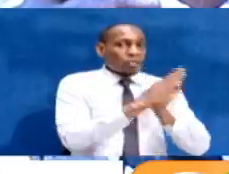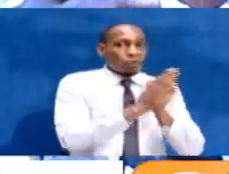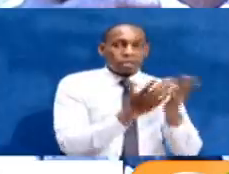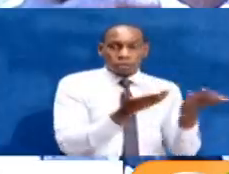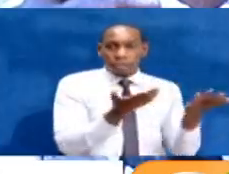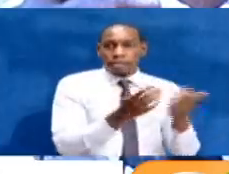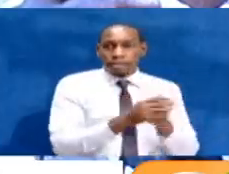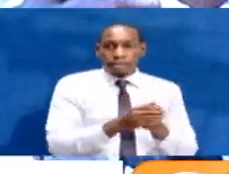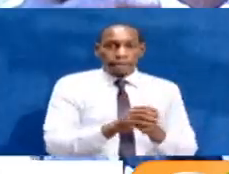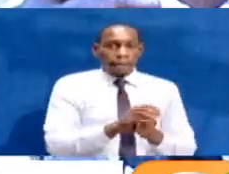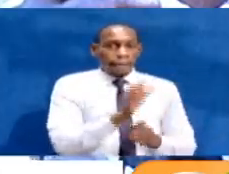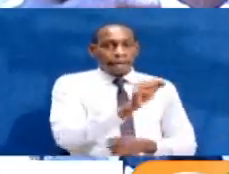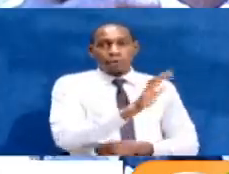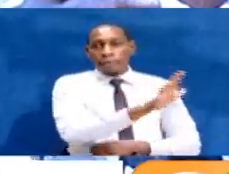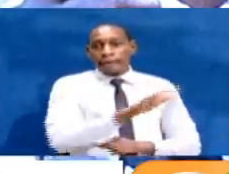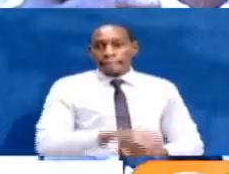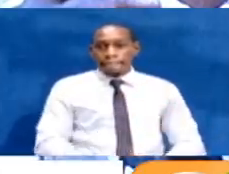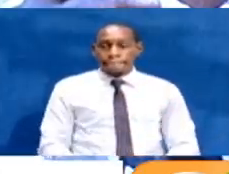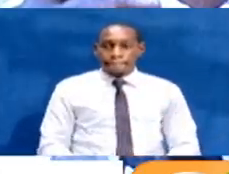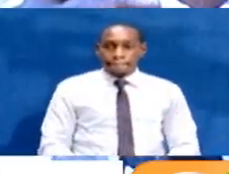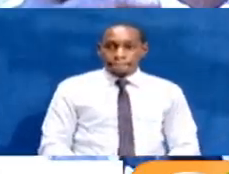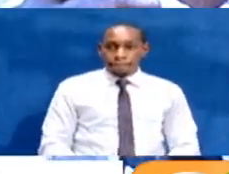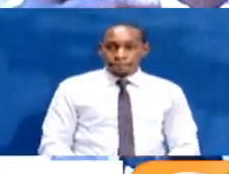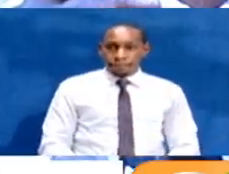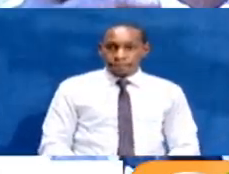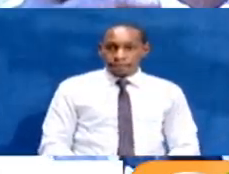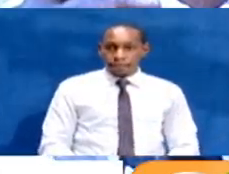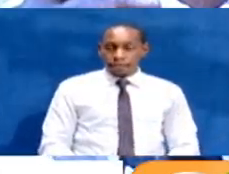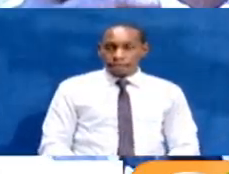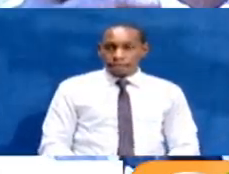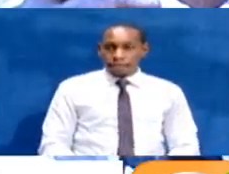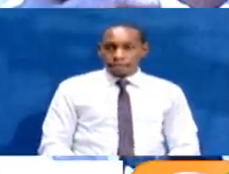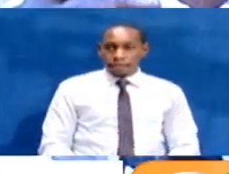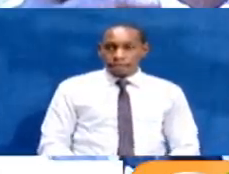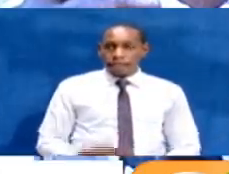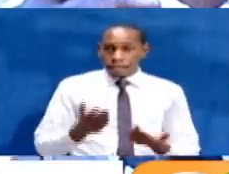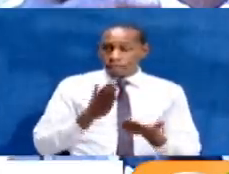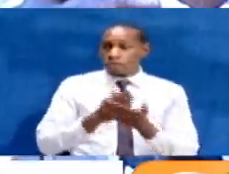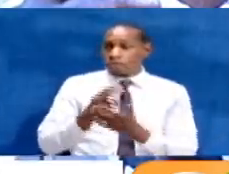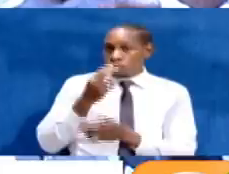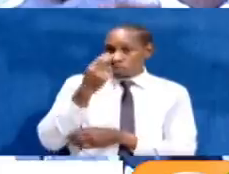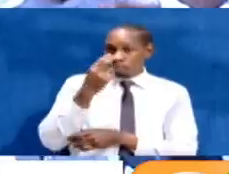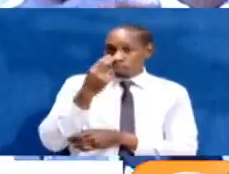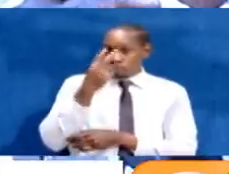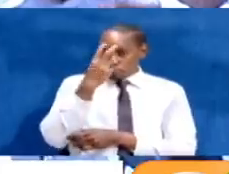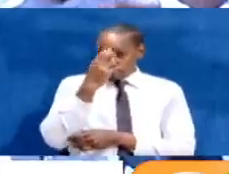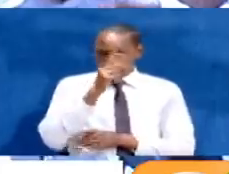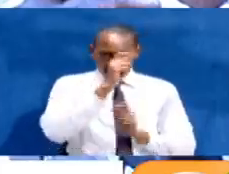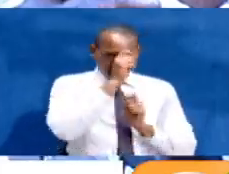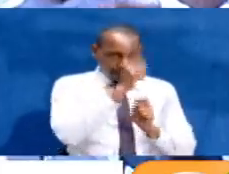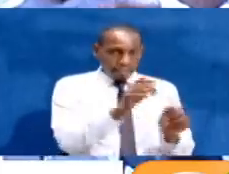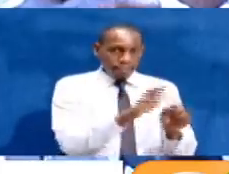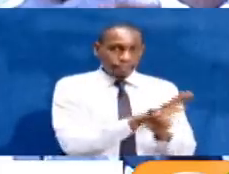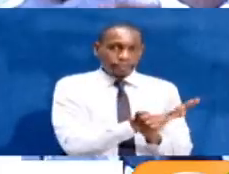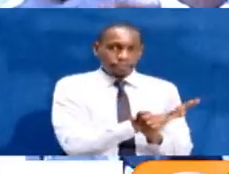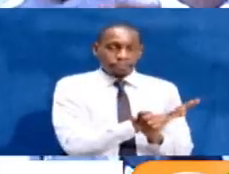vitendawili, yule jamaa. So this sounded suspiciously respectful today,